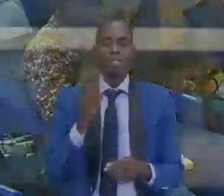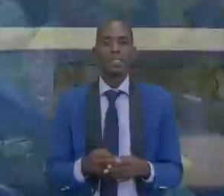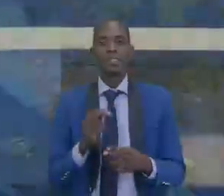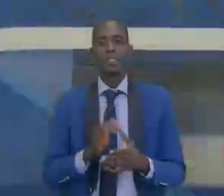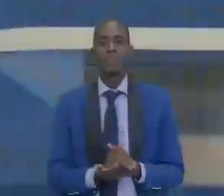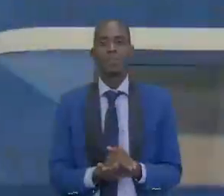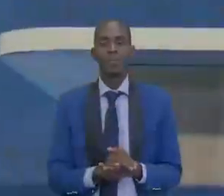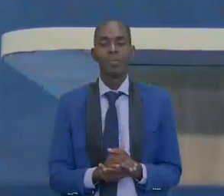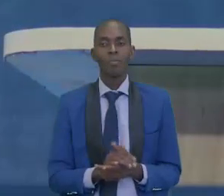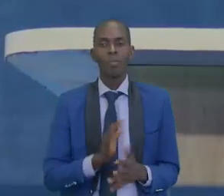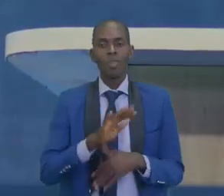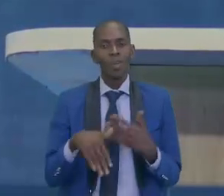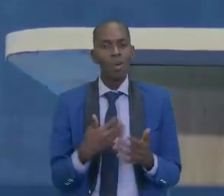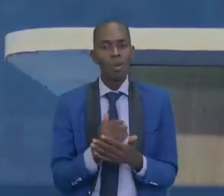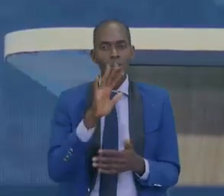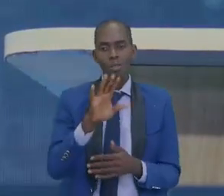All those crutches